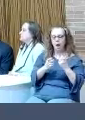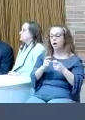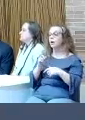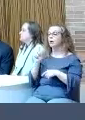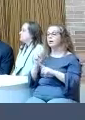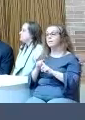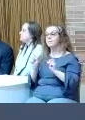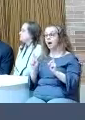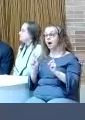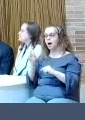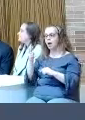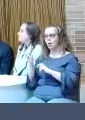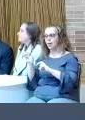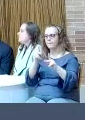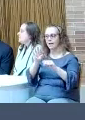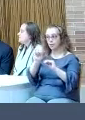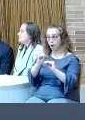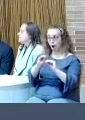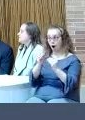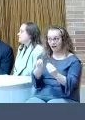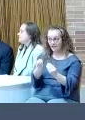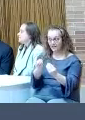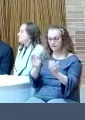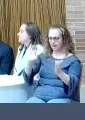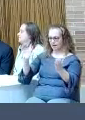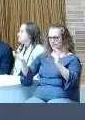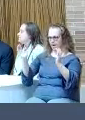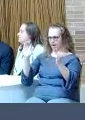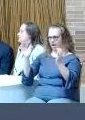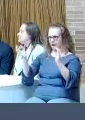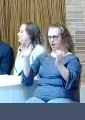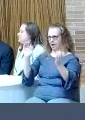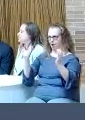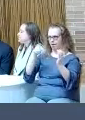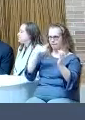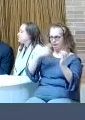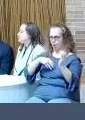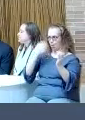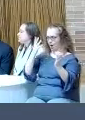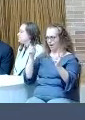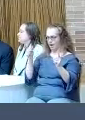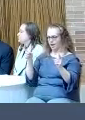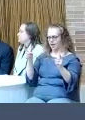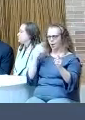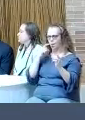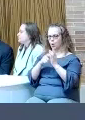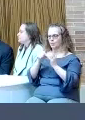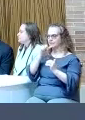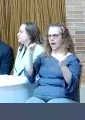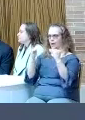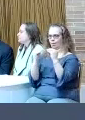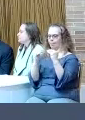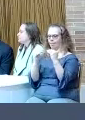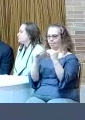only after they got back to the office and compared them that we noticed that the treatment wasn't uh